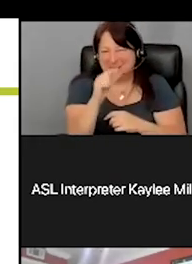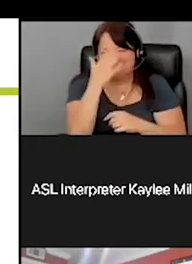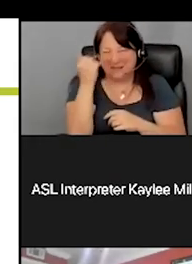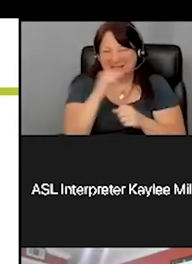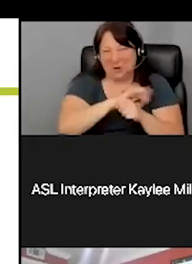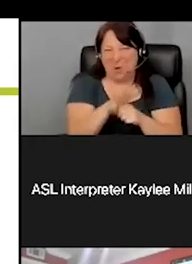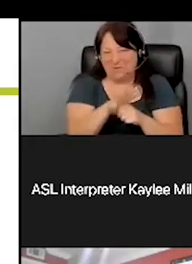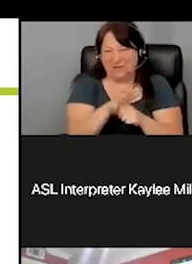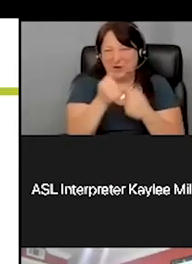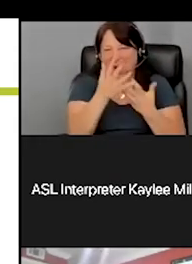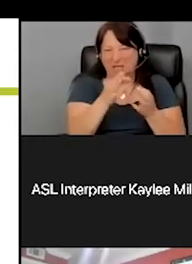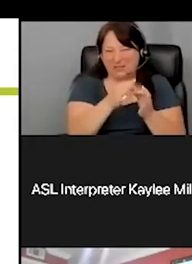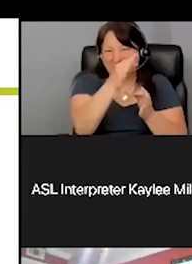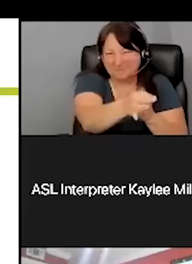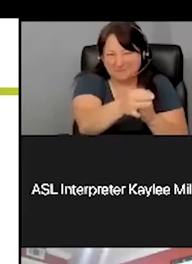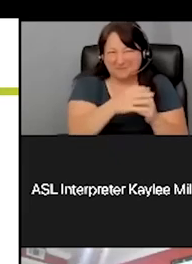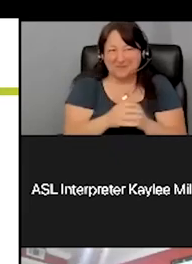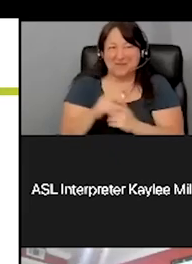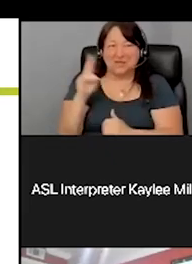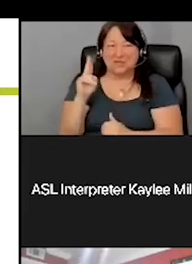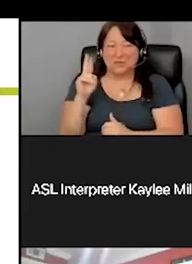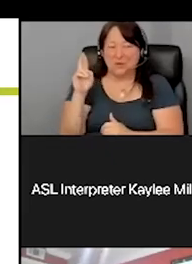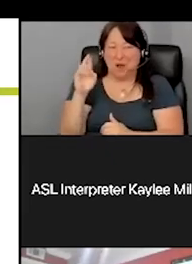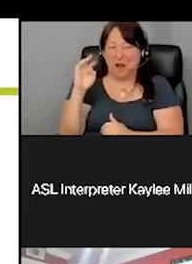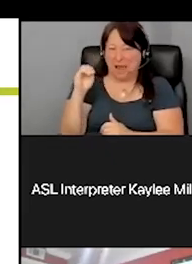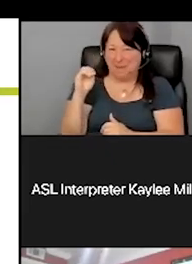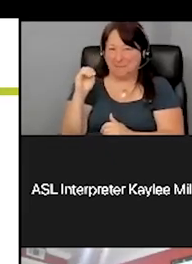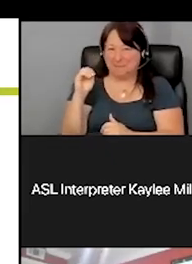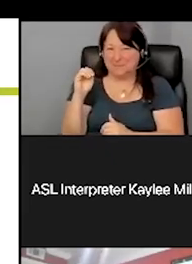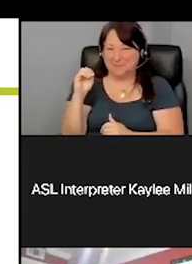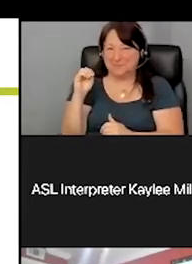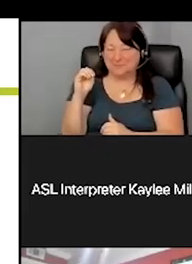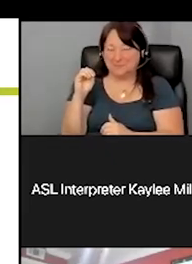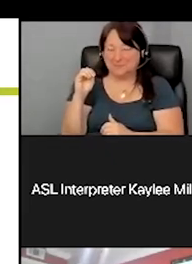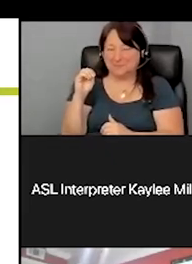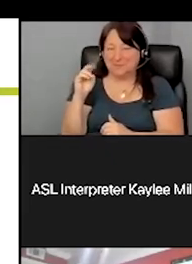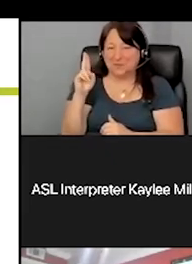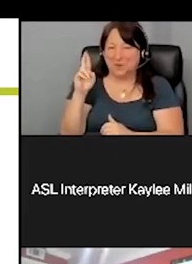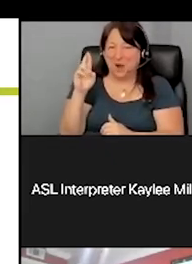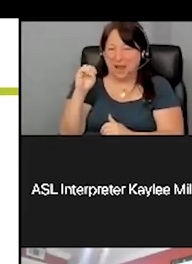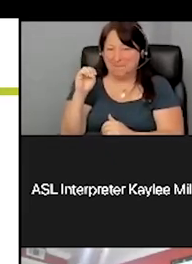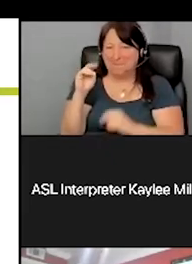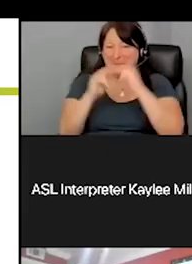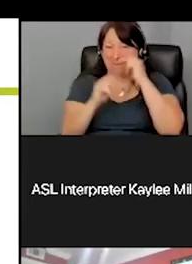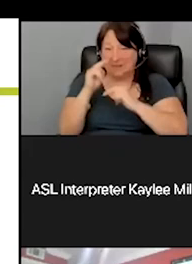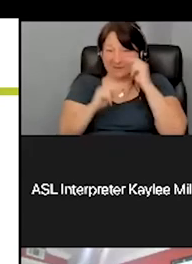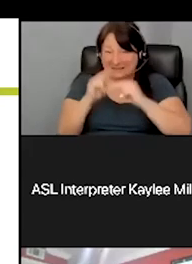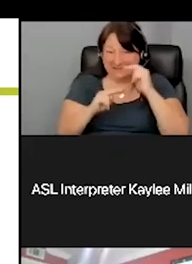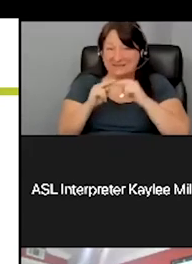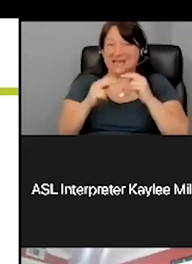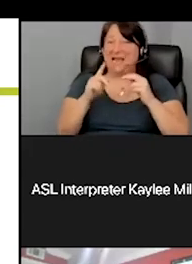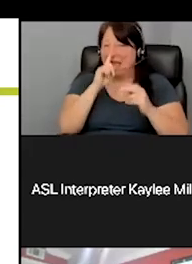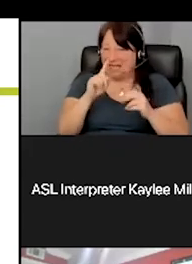COVID. There's the URM ordinances. There's the URM buildings that actually have an